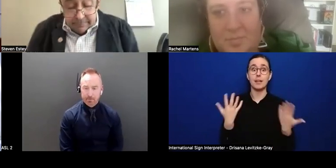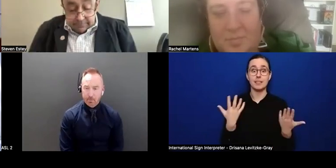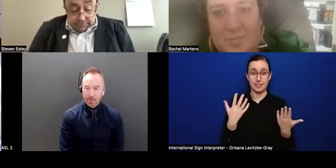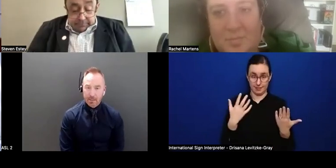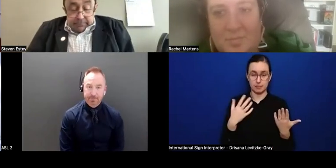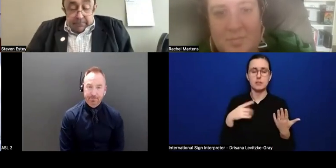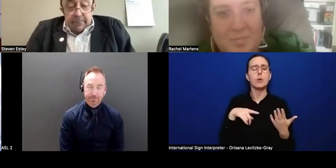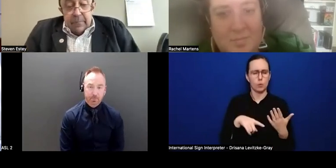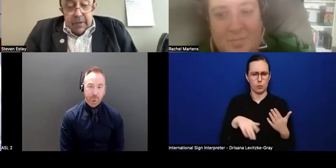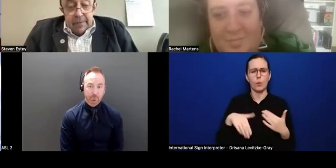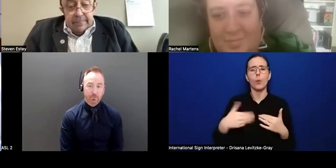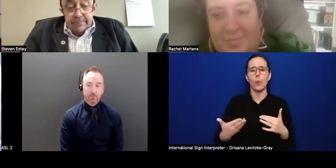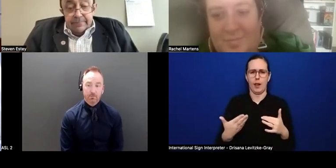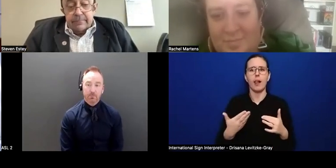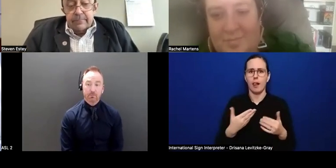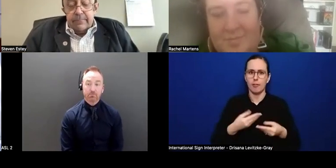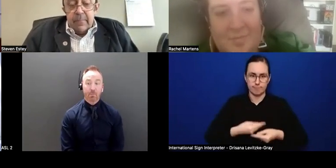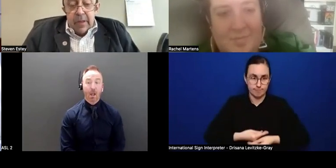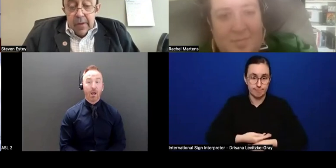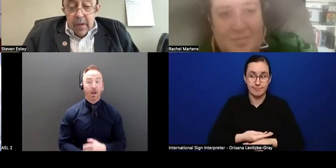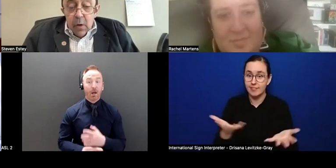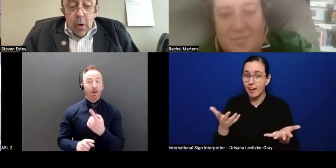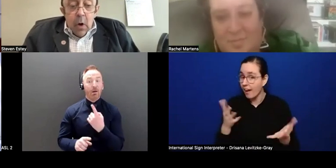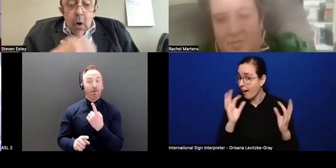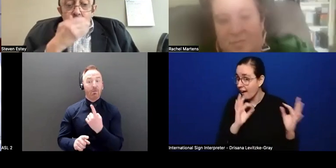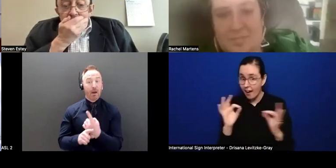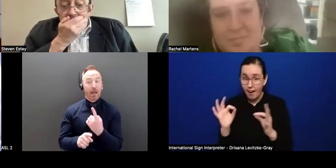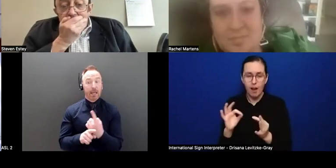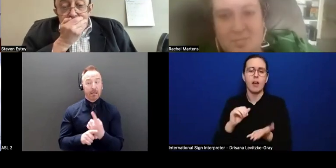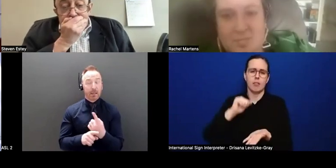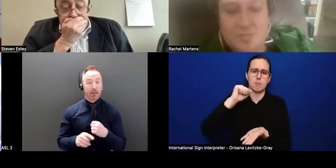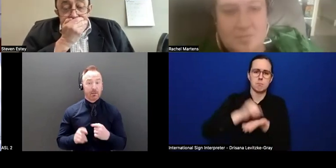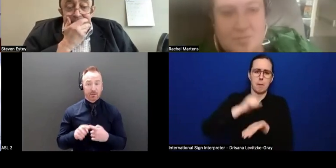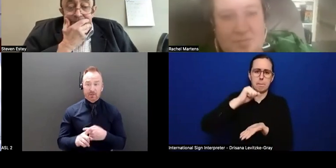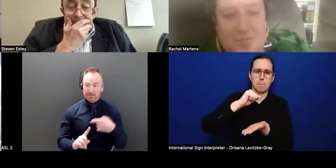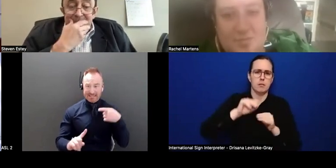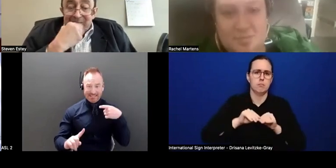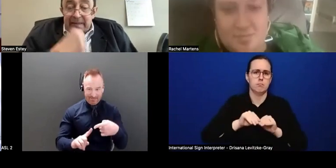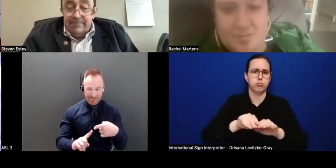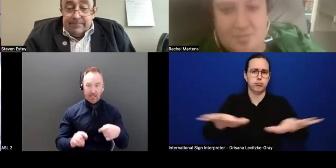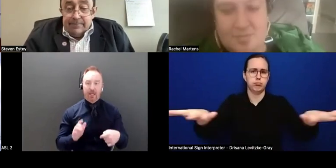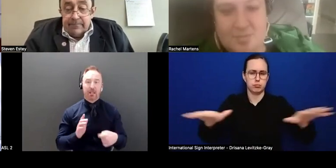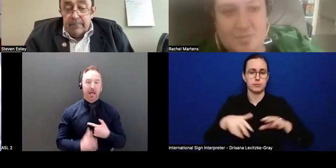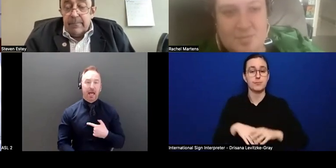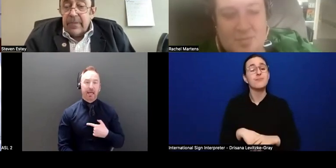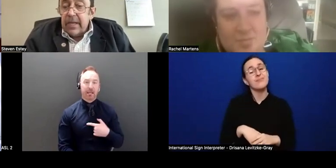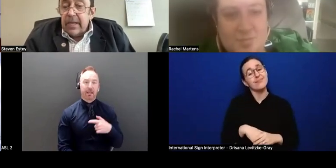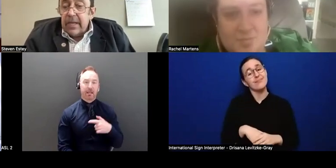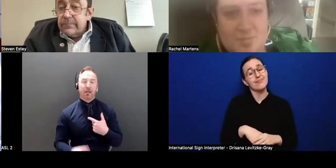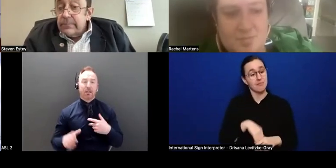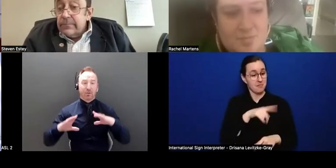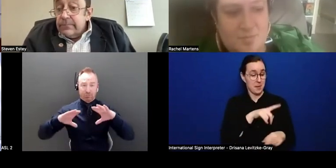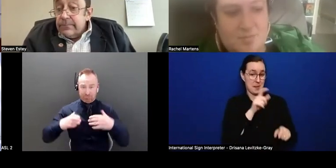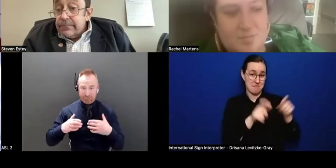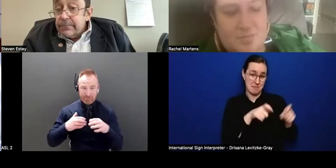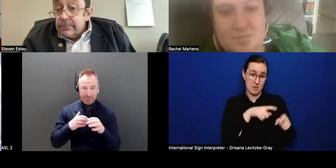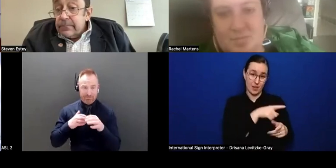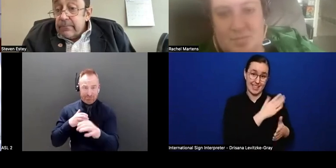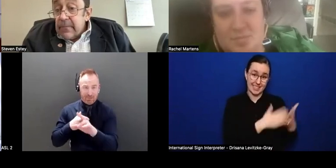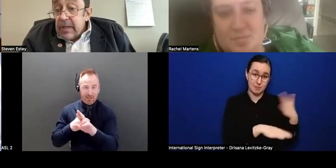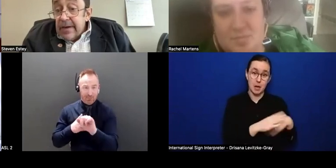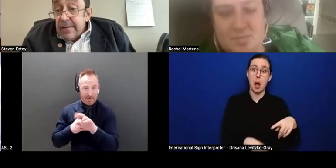That's right, exactly. Specifically racialized persons with disability, exactly. So it's actually a combination of those